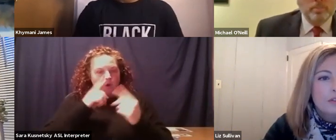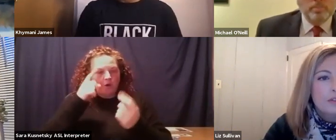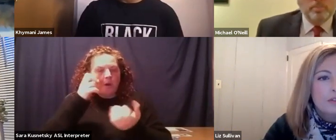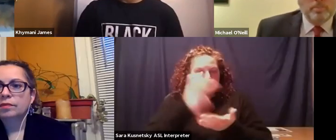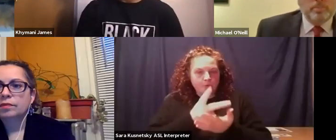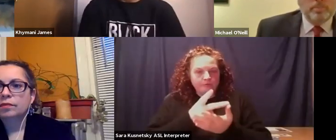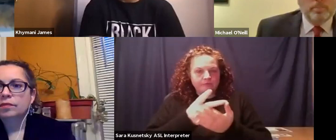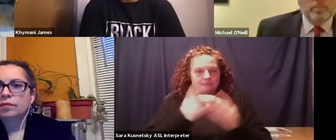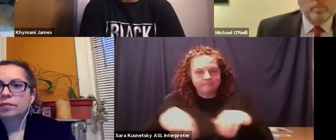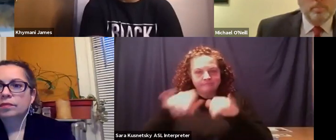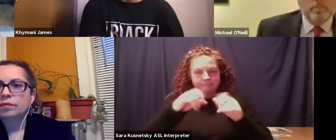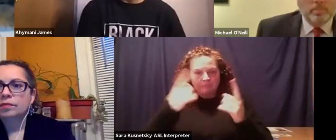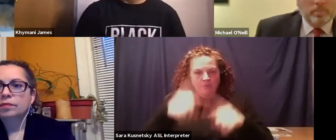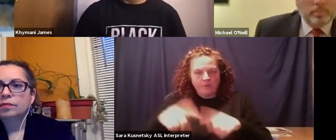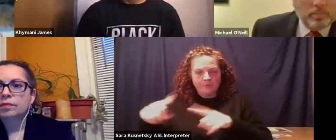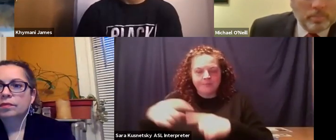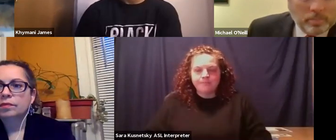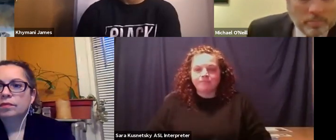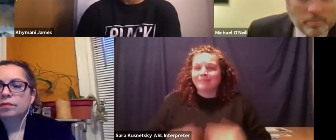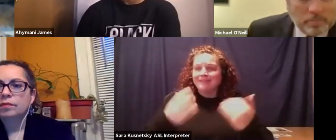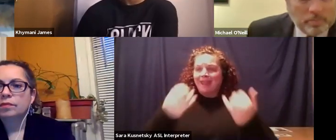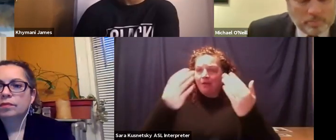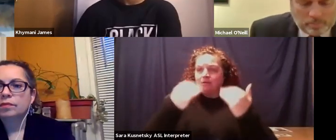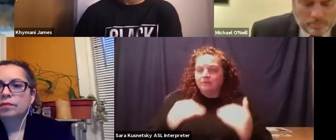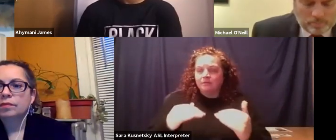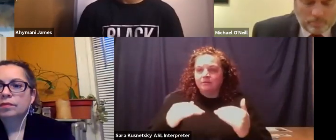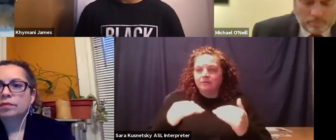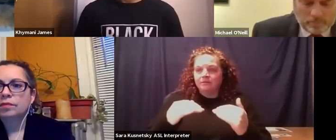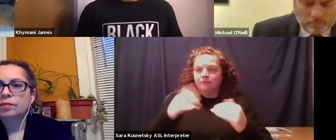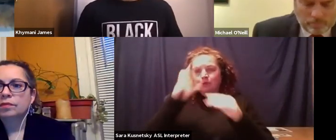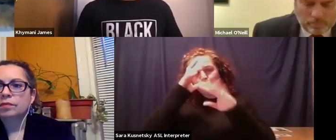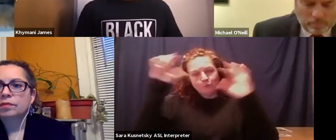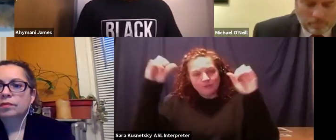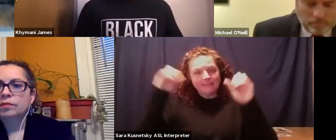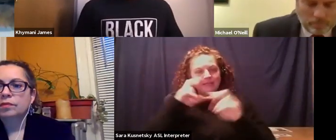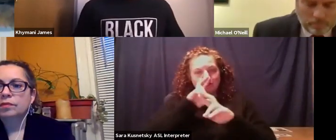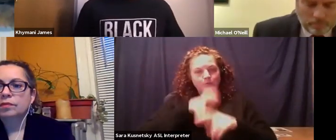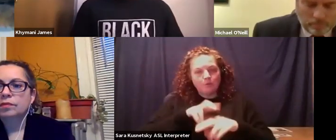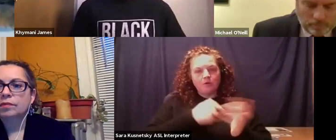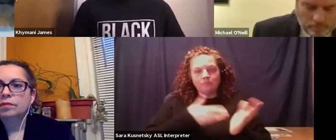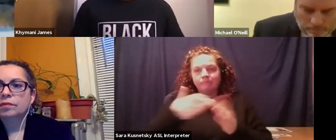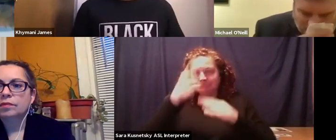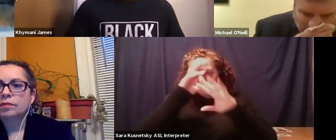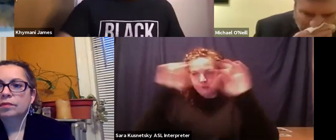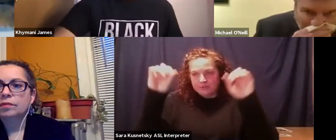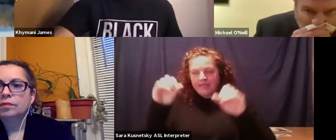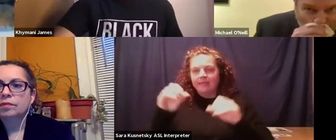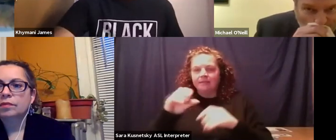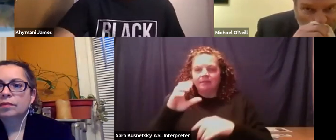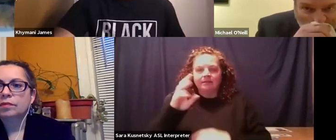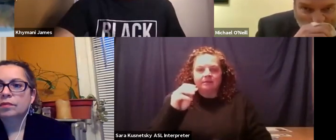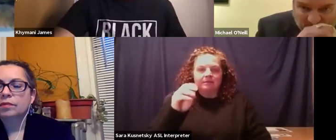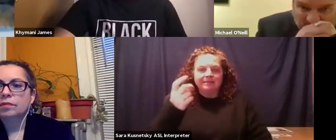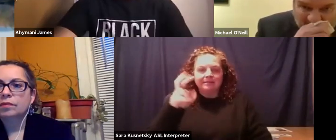you, Ms. Sullivan. We're now going to move on to the superintendent's report, and I present to you our superintendent, Dr. Brenda